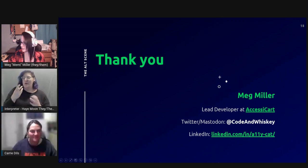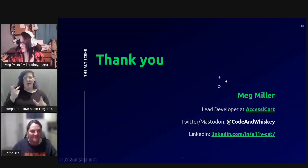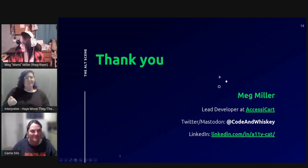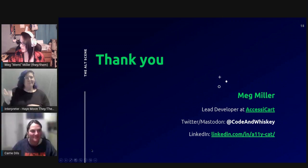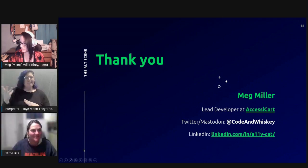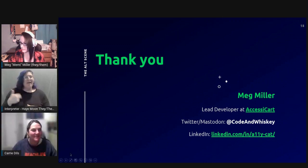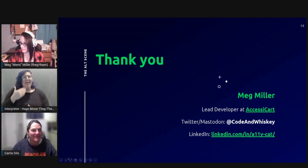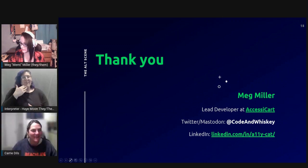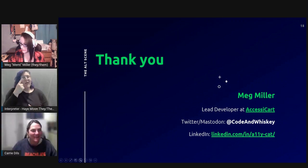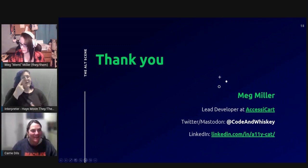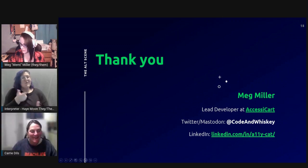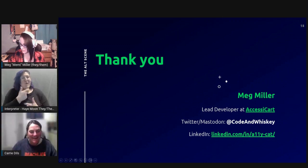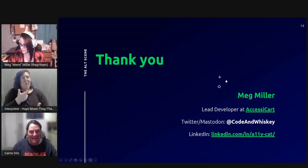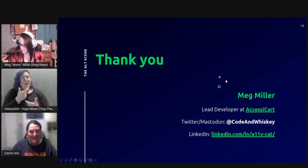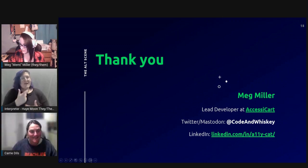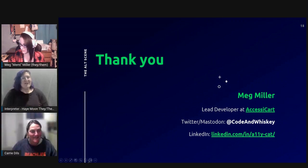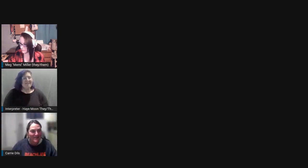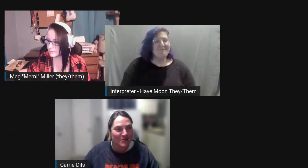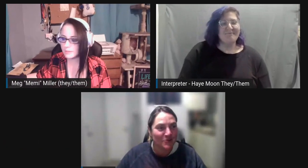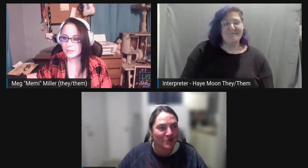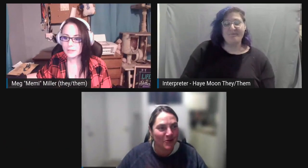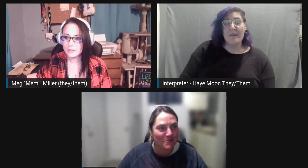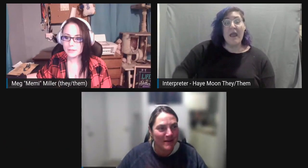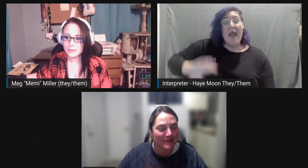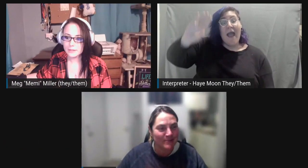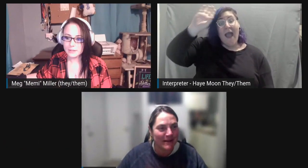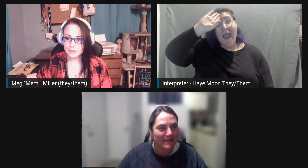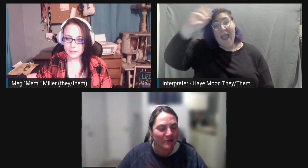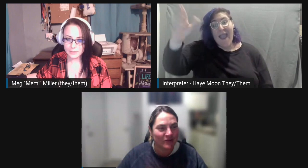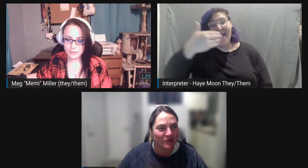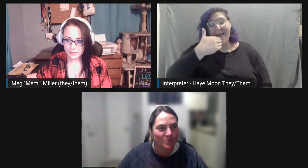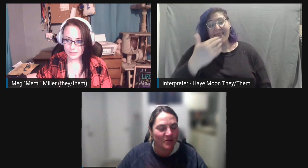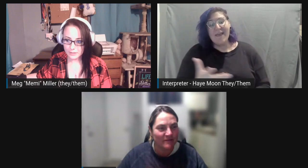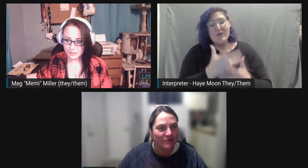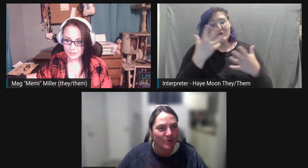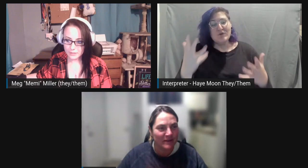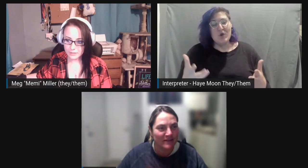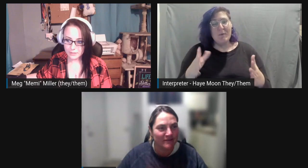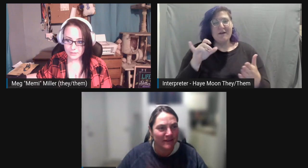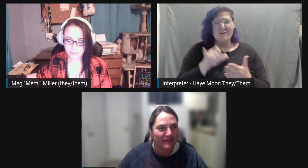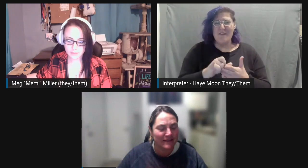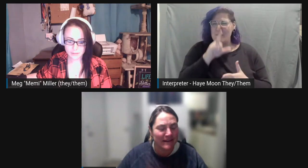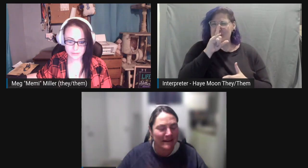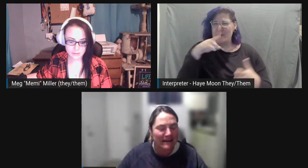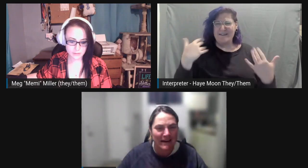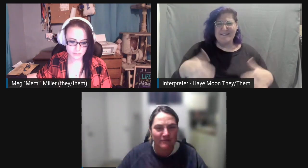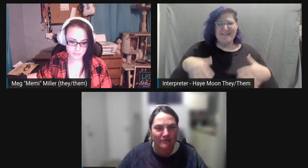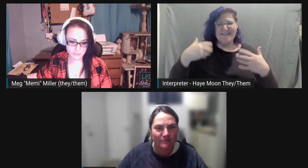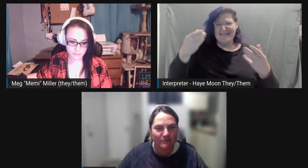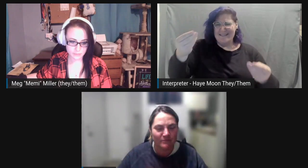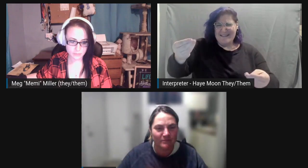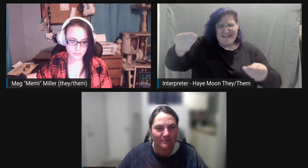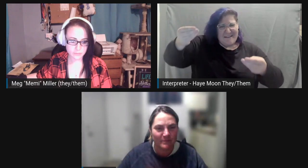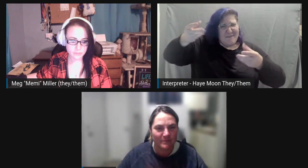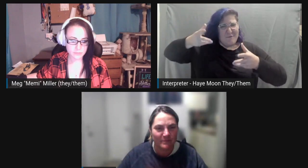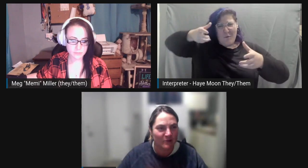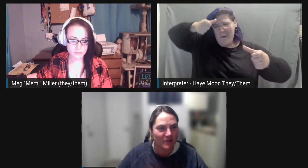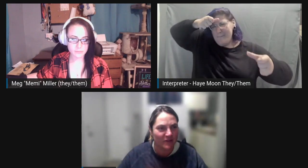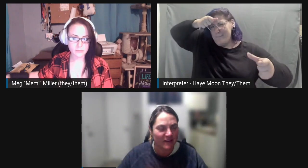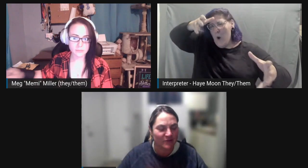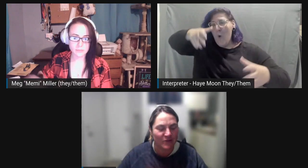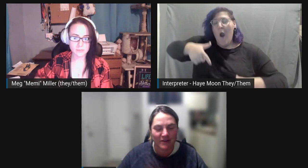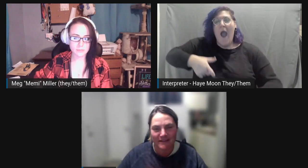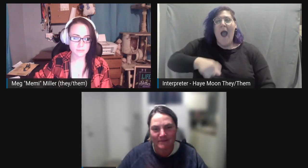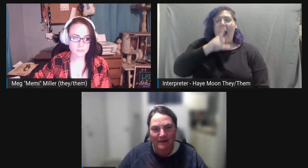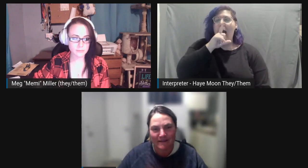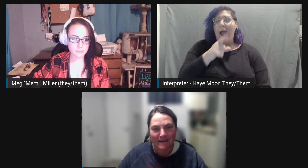How do I stop sharing? Hey, thank you so much, Meg. That was super informative. And I've been working with